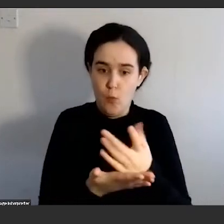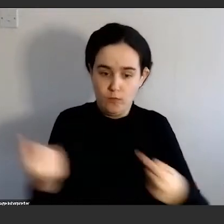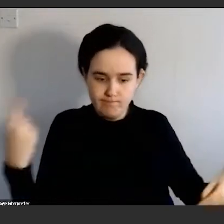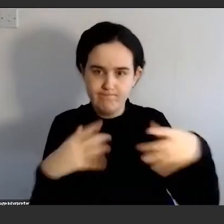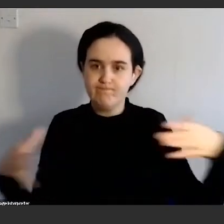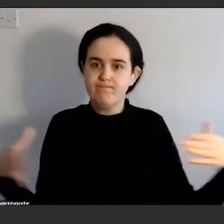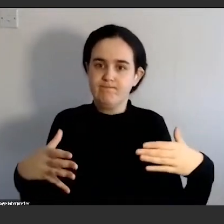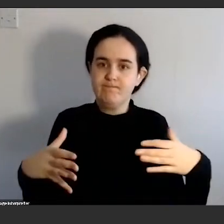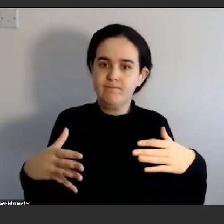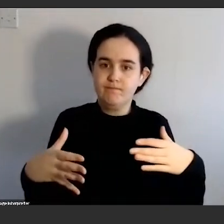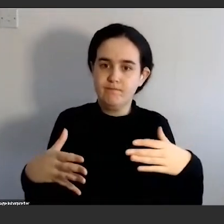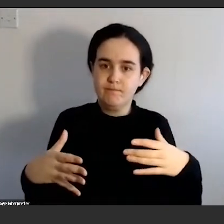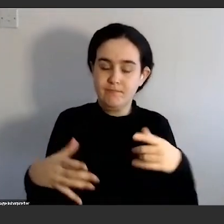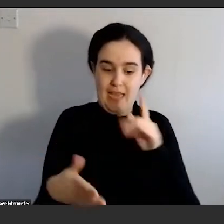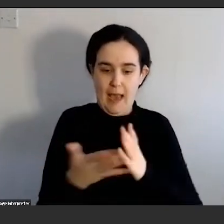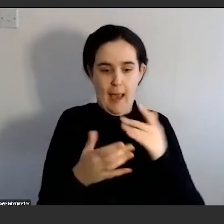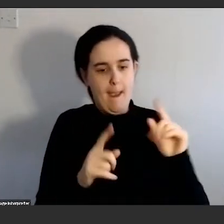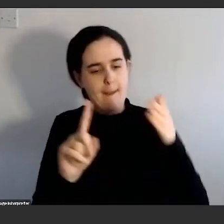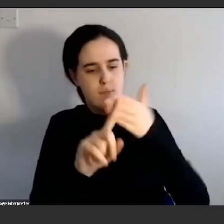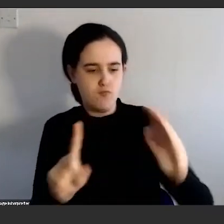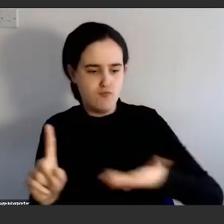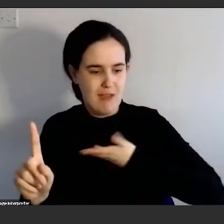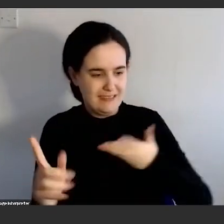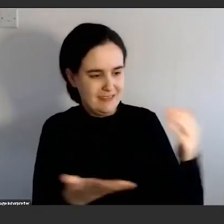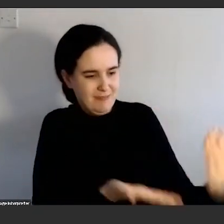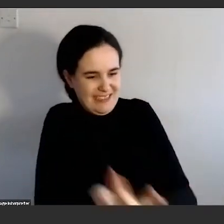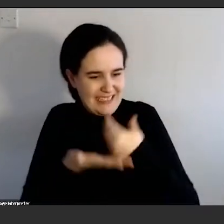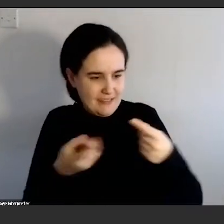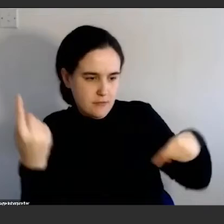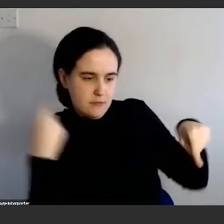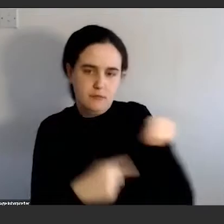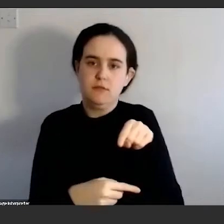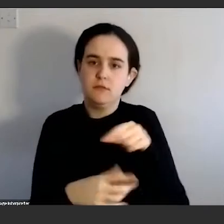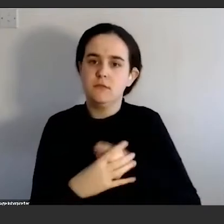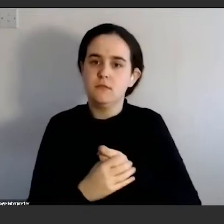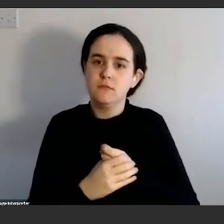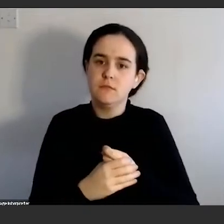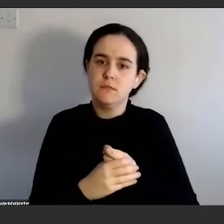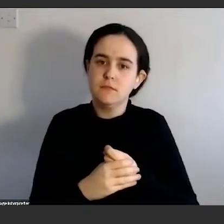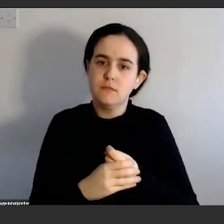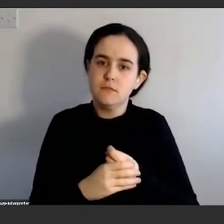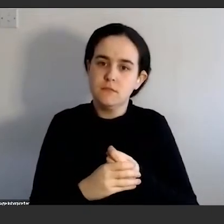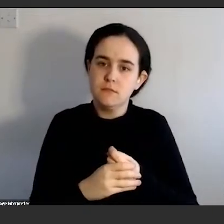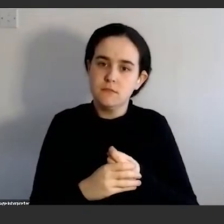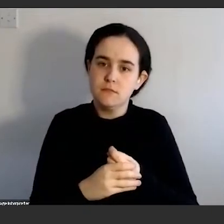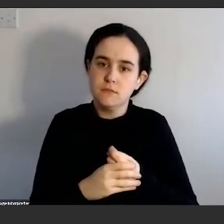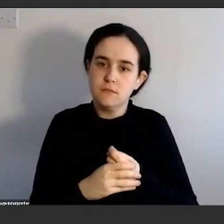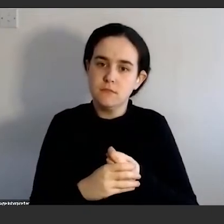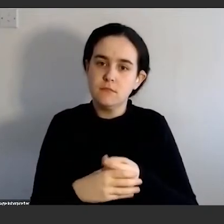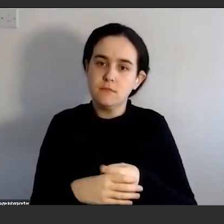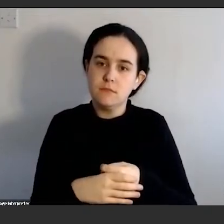to reflect on progress and strengthen political